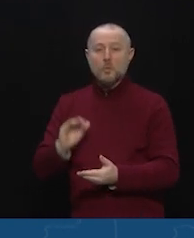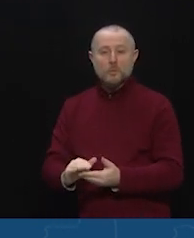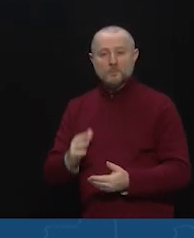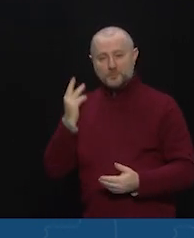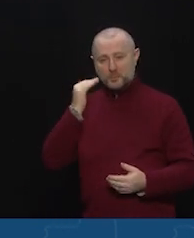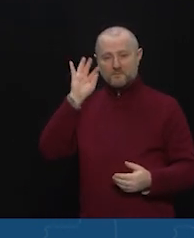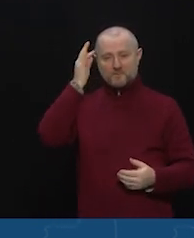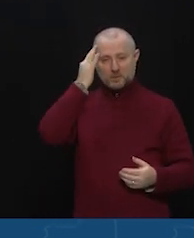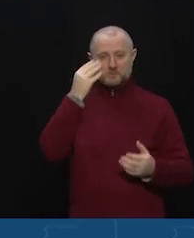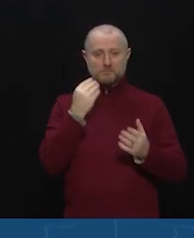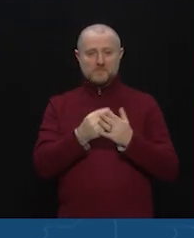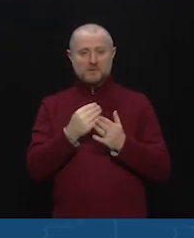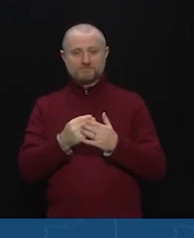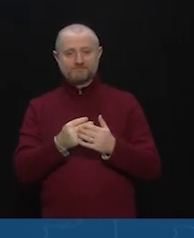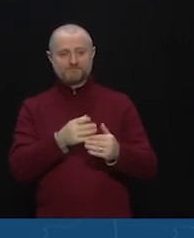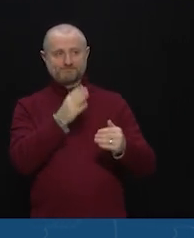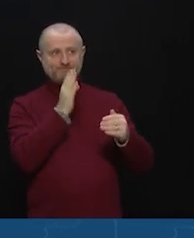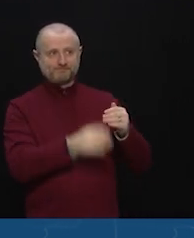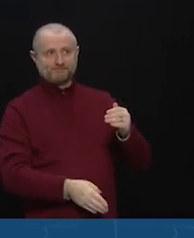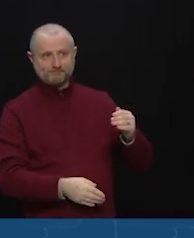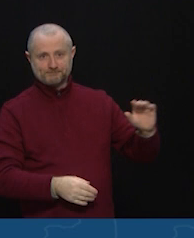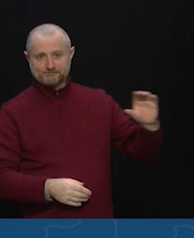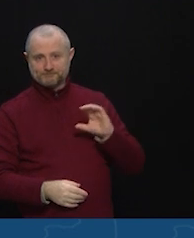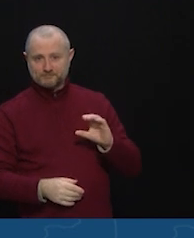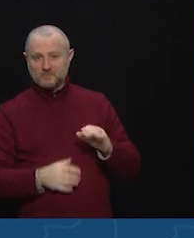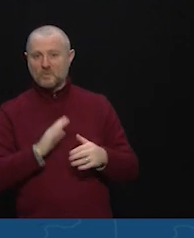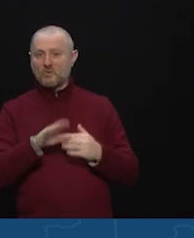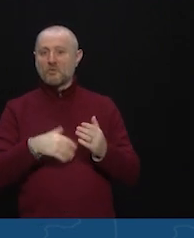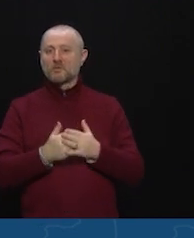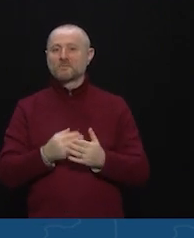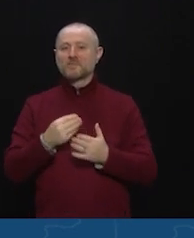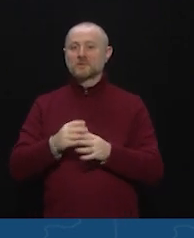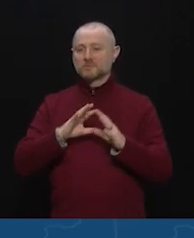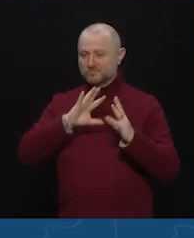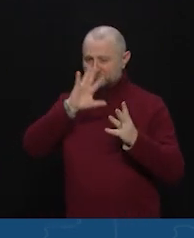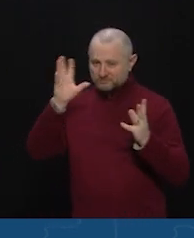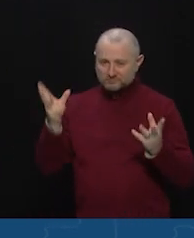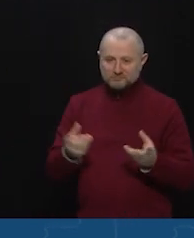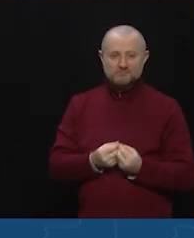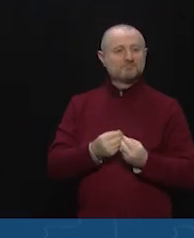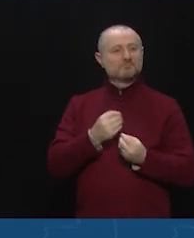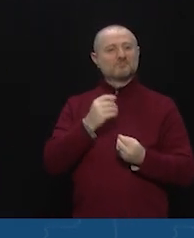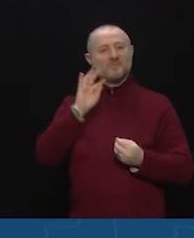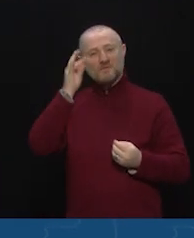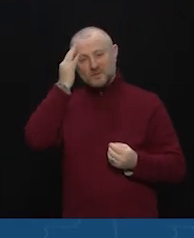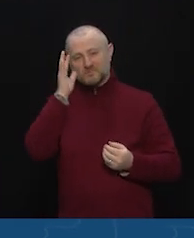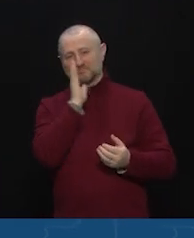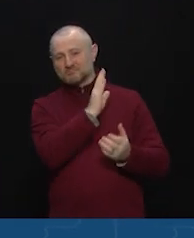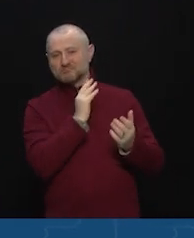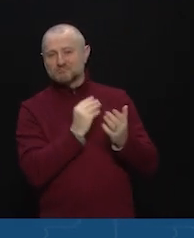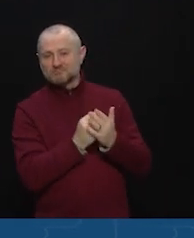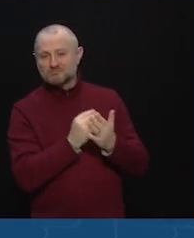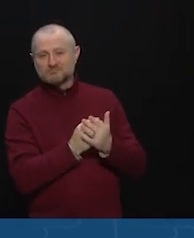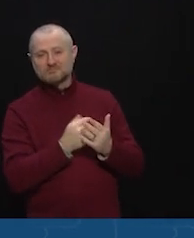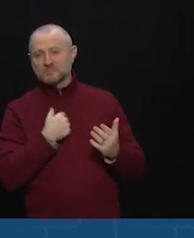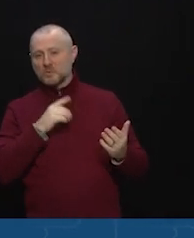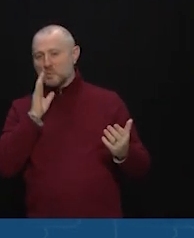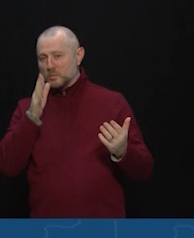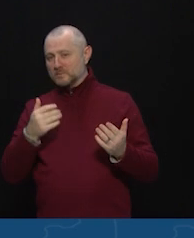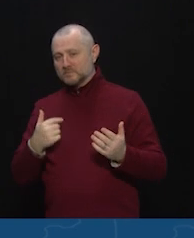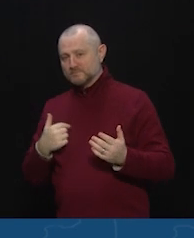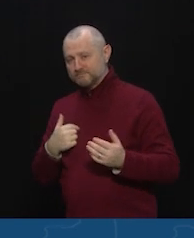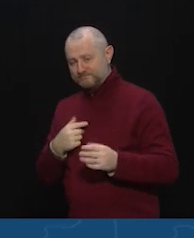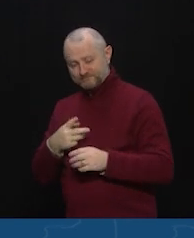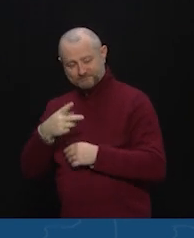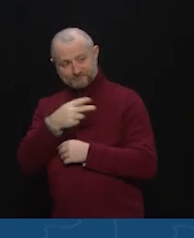fall off, because again, on an all-funds basis, you're counting federal funds. So the federal funds fall off, and that shows 1.6%